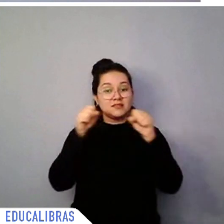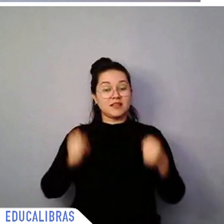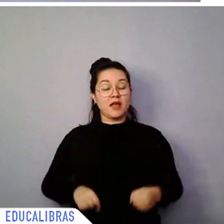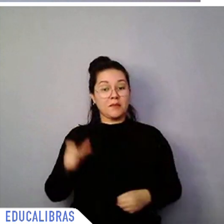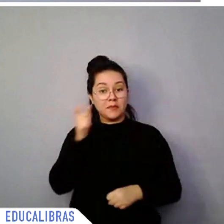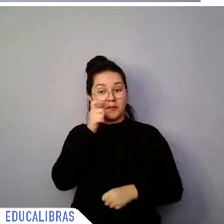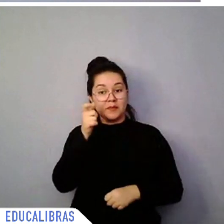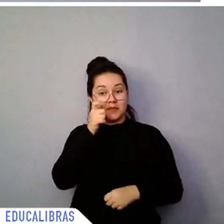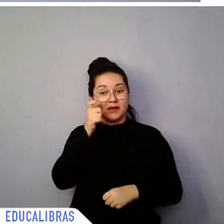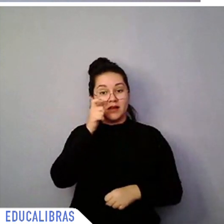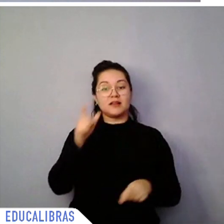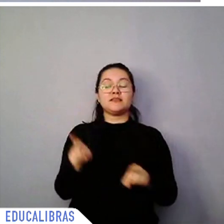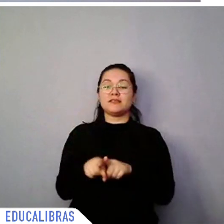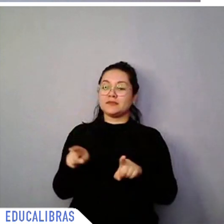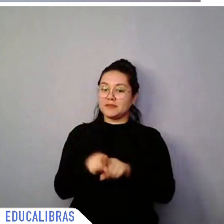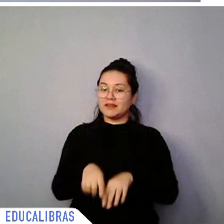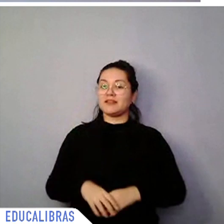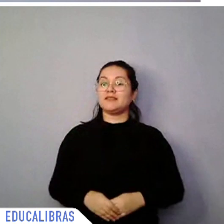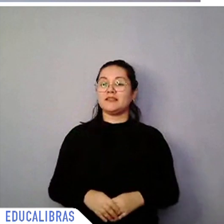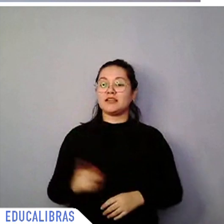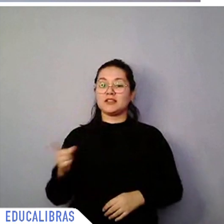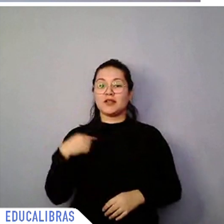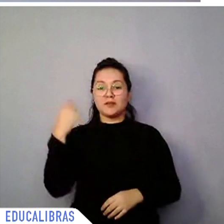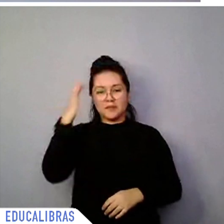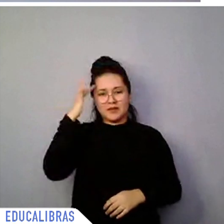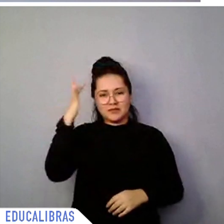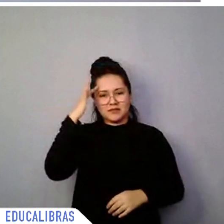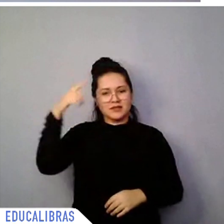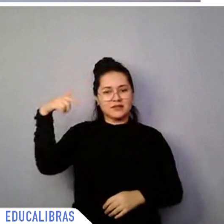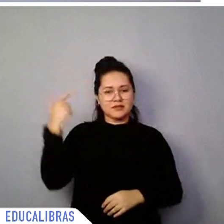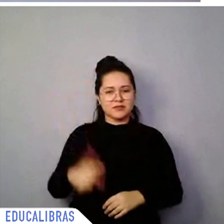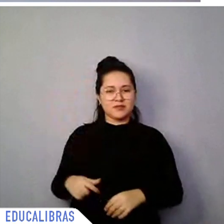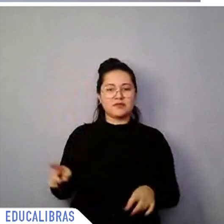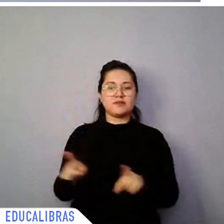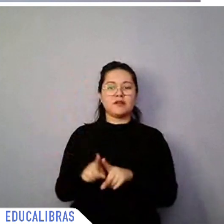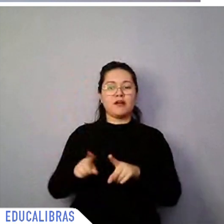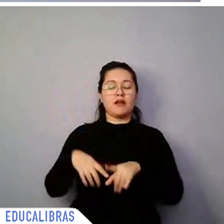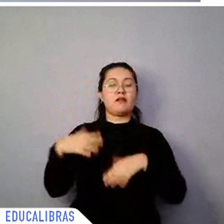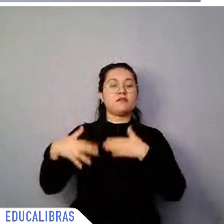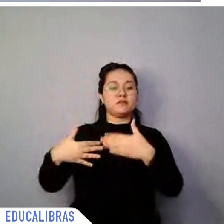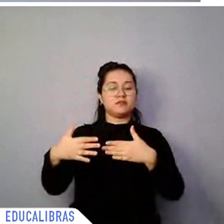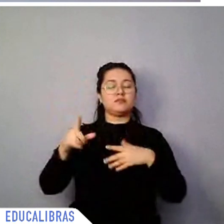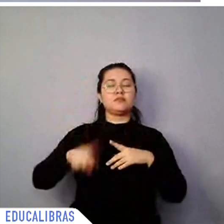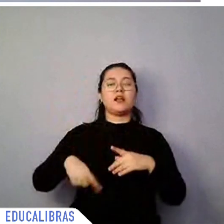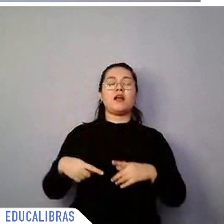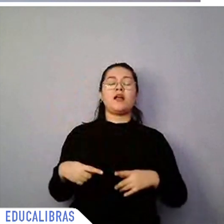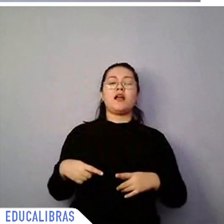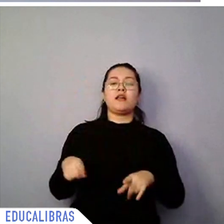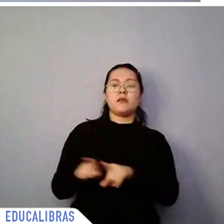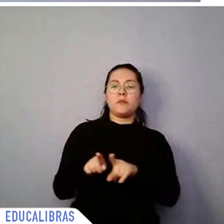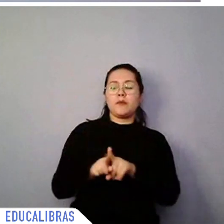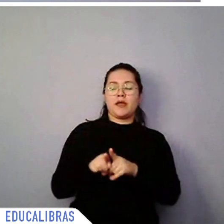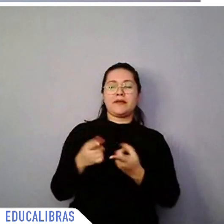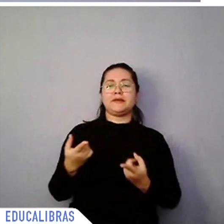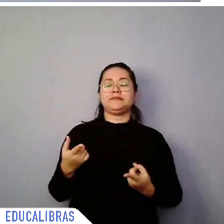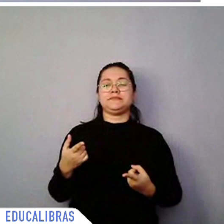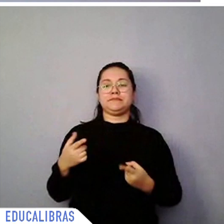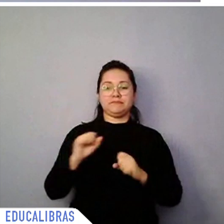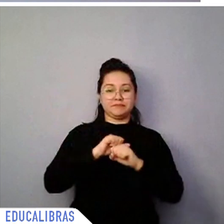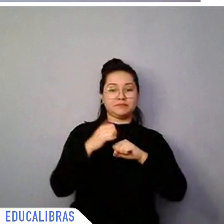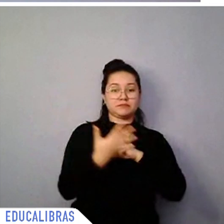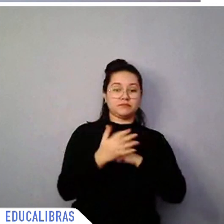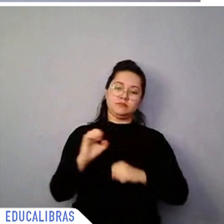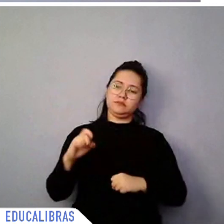their system. So I think it's an important system to be revisited. Let's see how their program